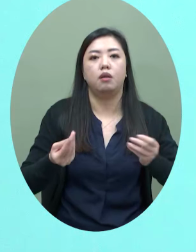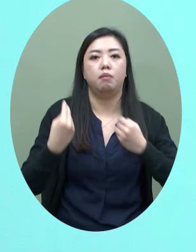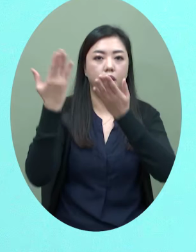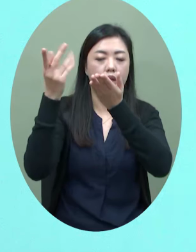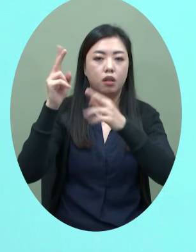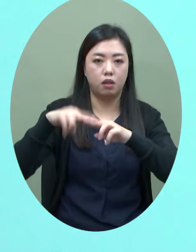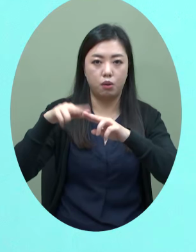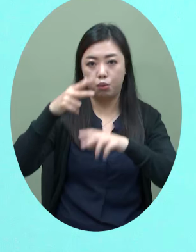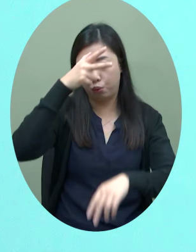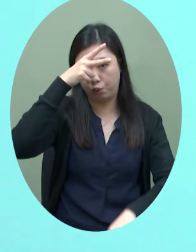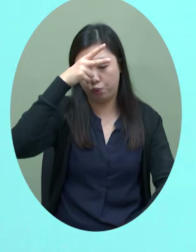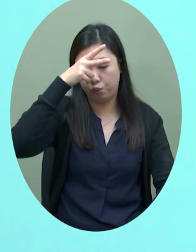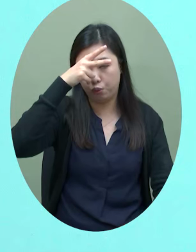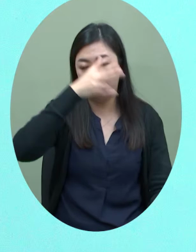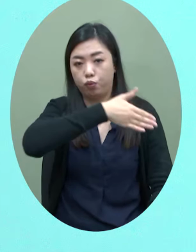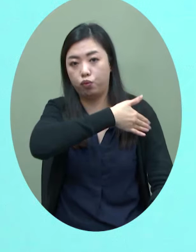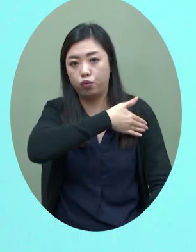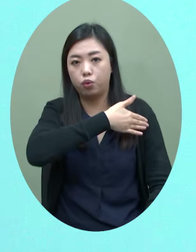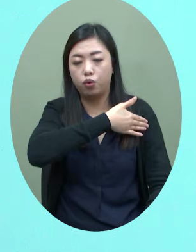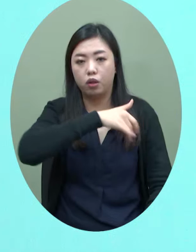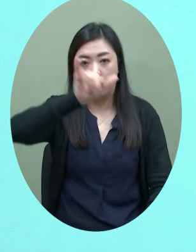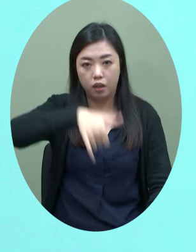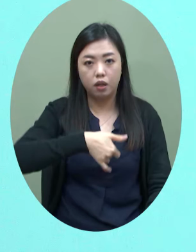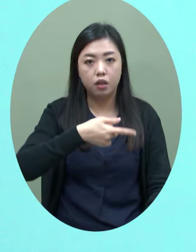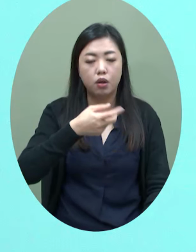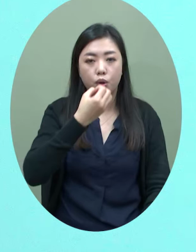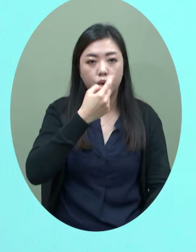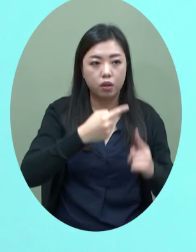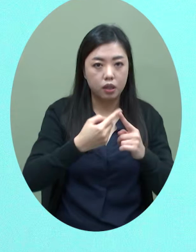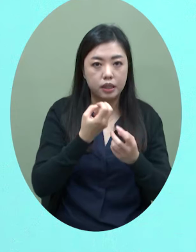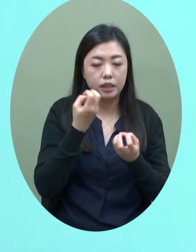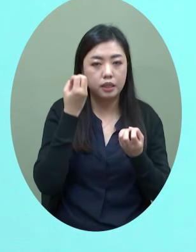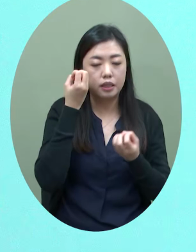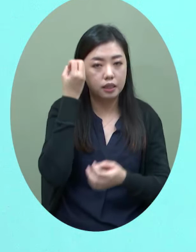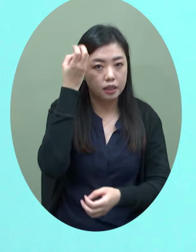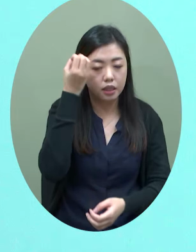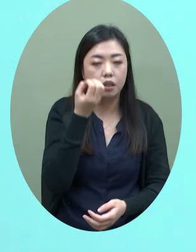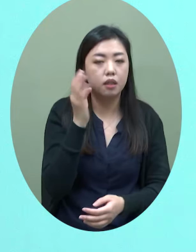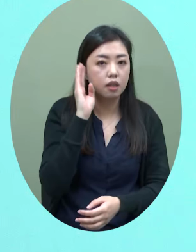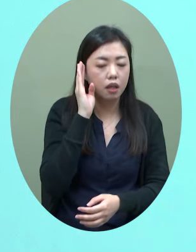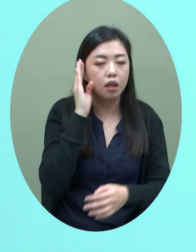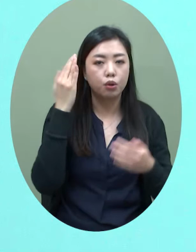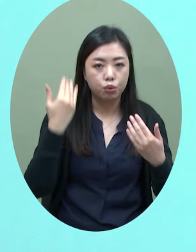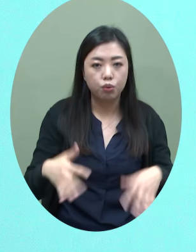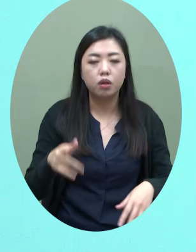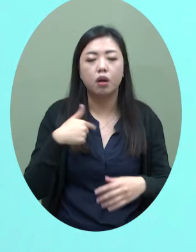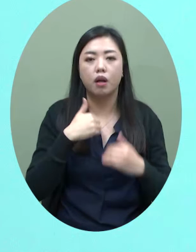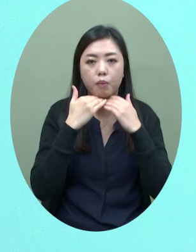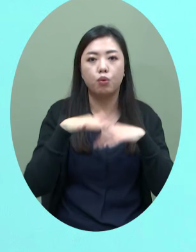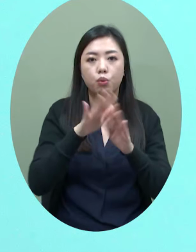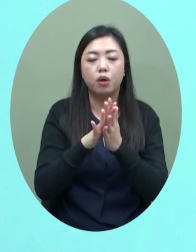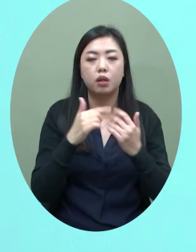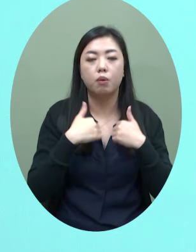and views of the Hong Kong people. But I would just draw to your attention that when this reference was made to